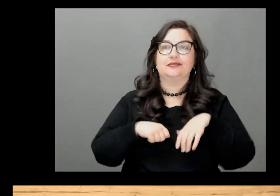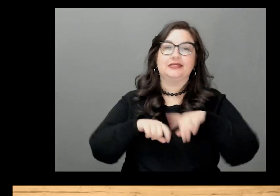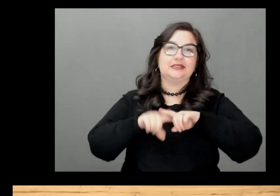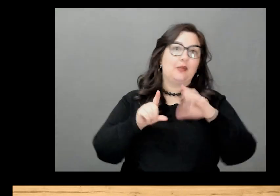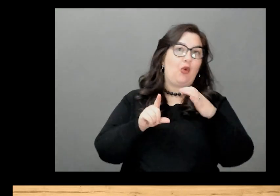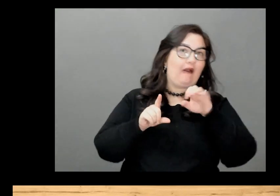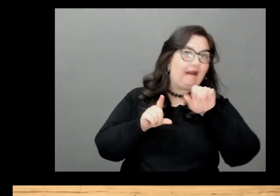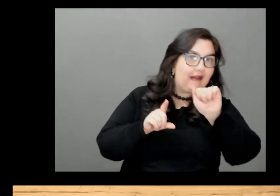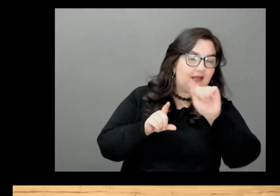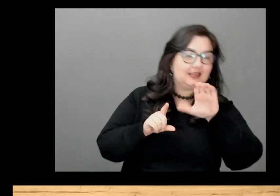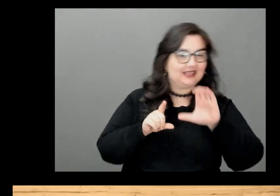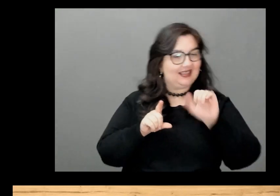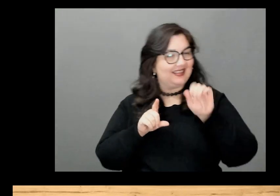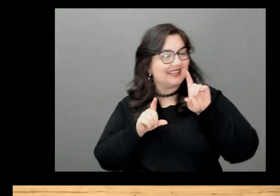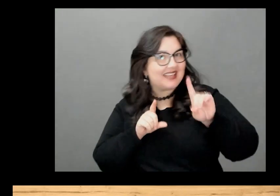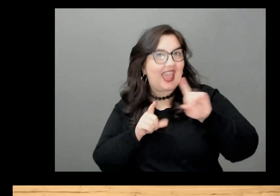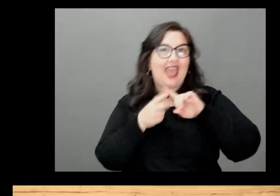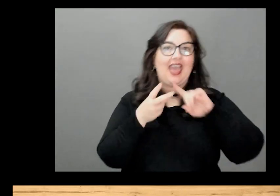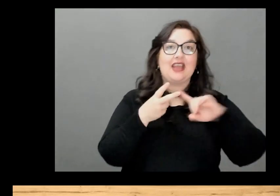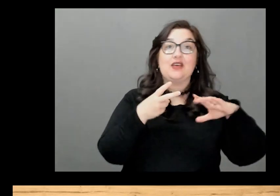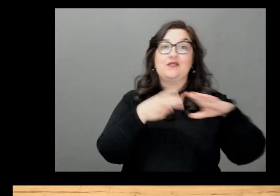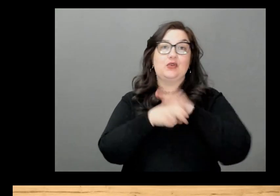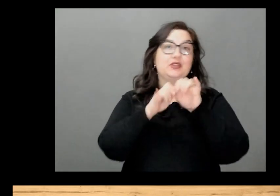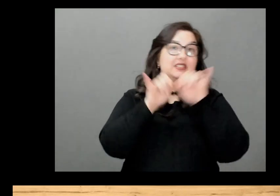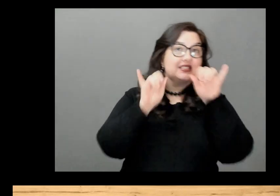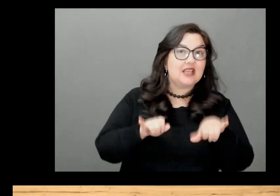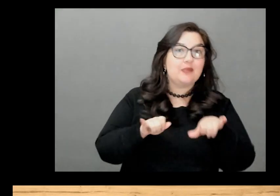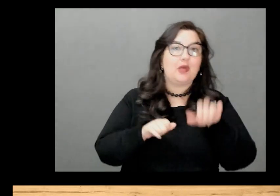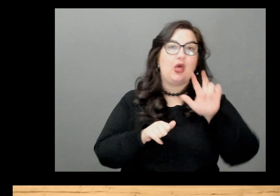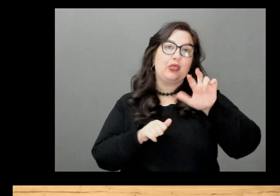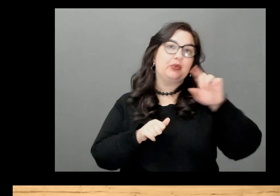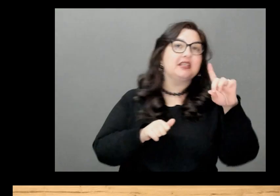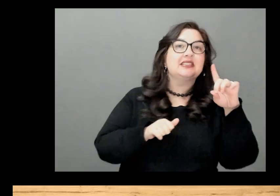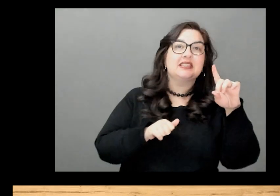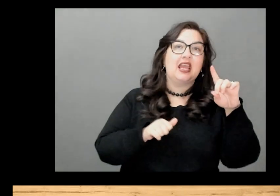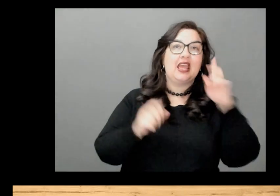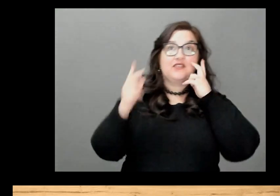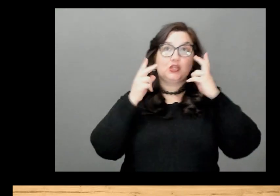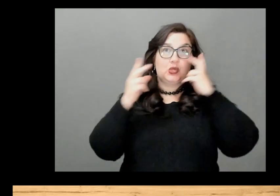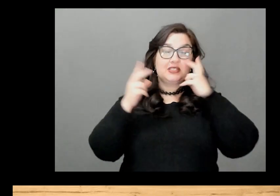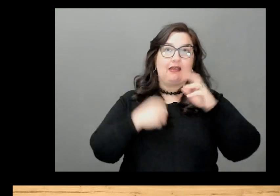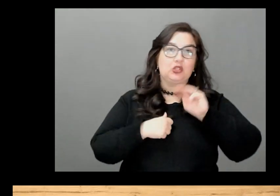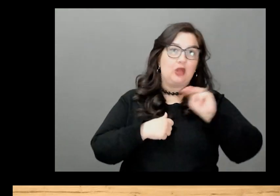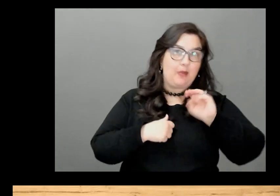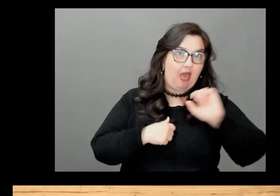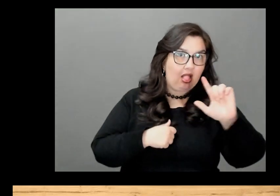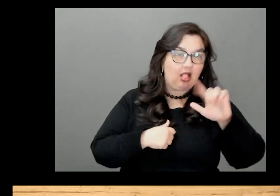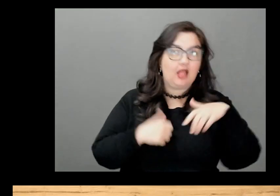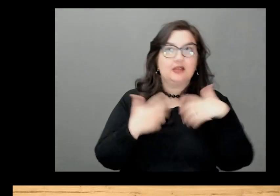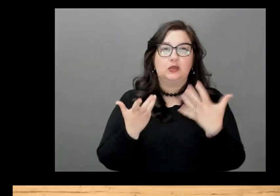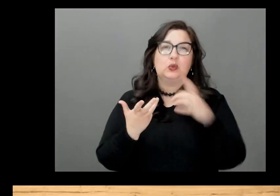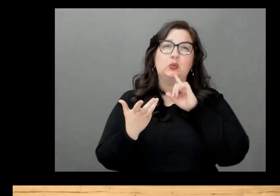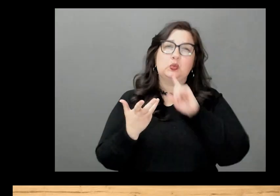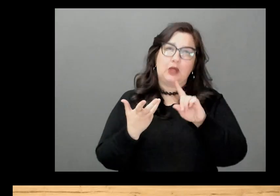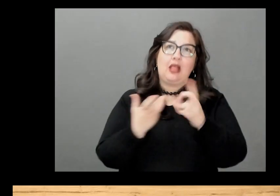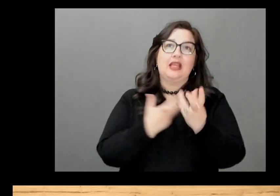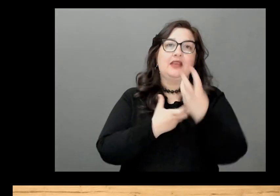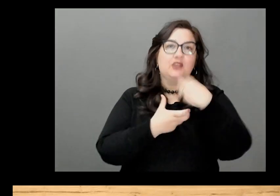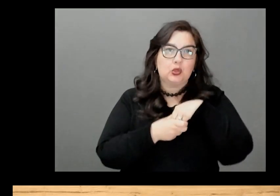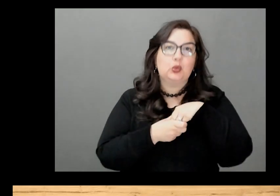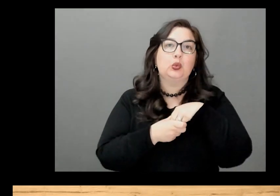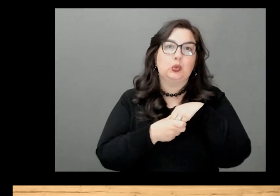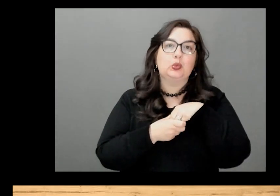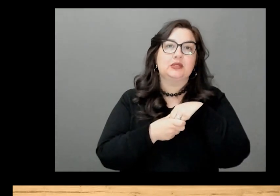to full systems that have 3D visualization and an ML. And we're taking a very inclusive route. It